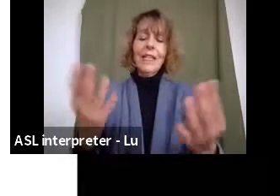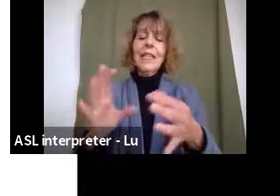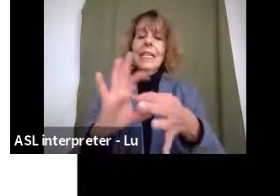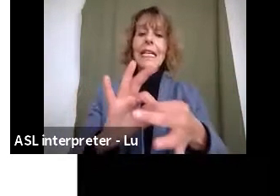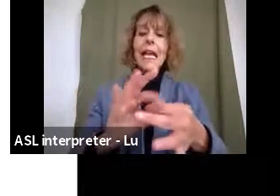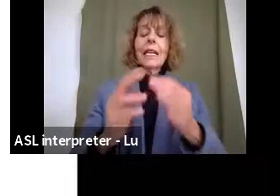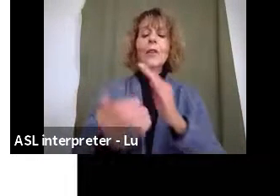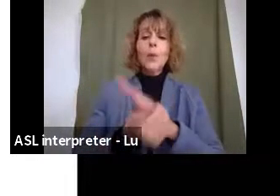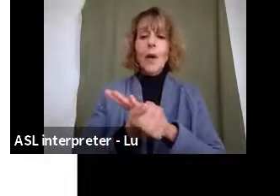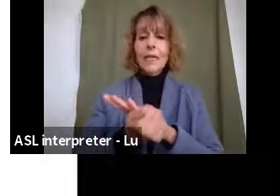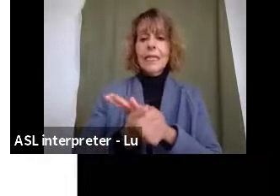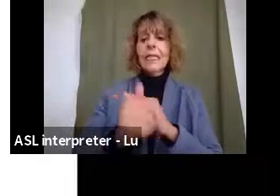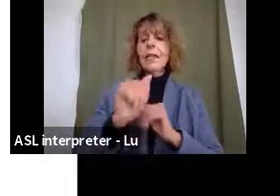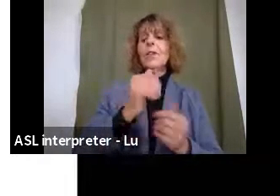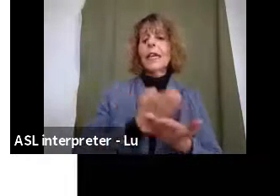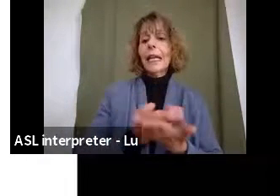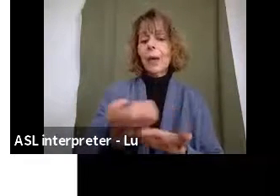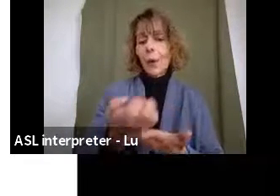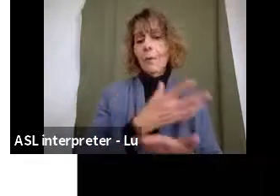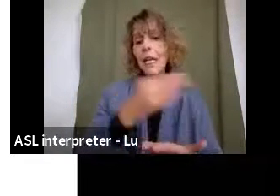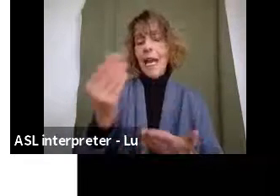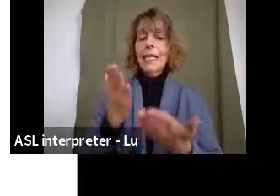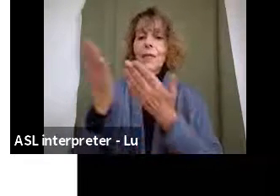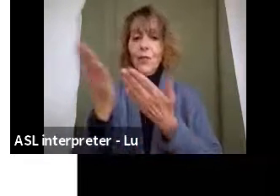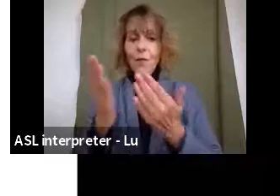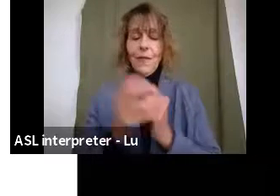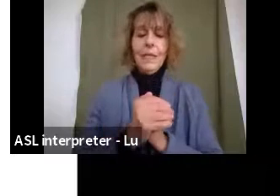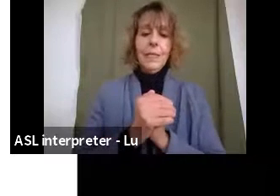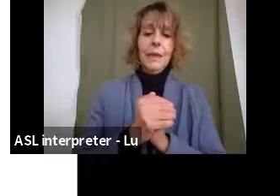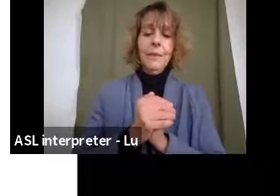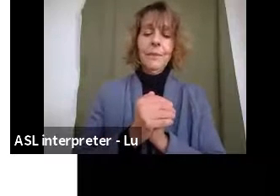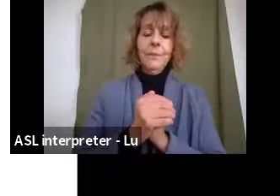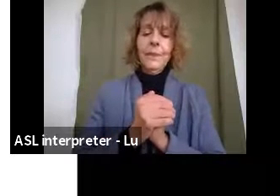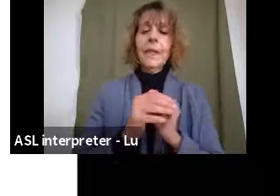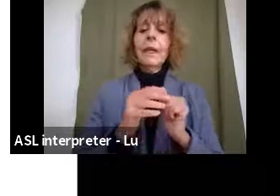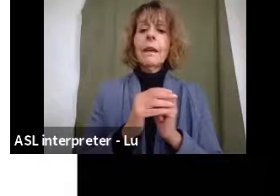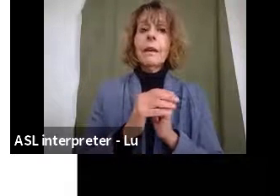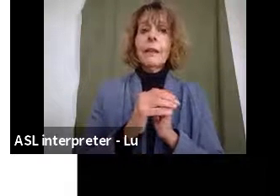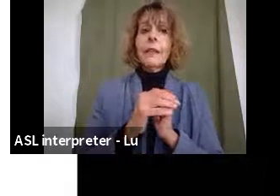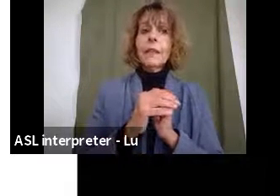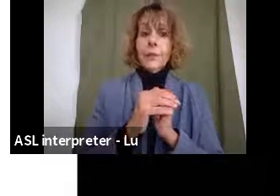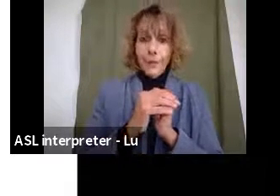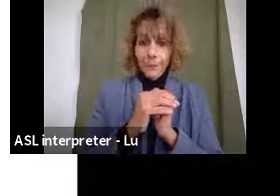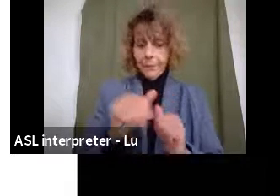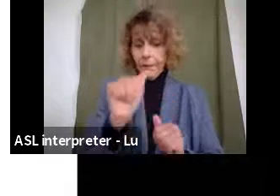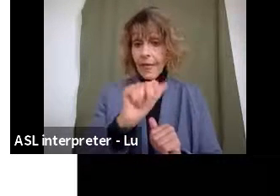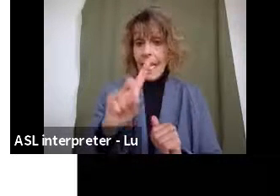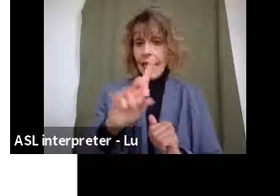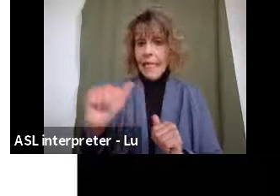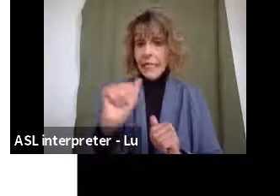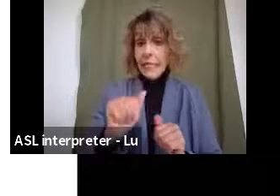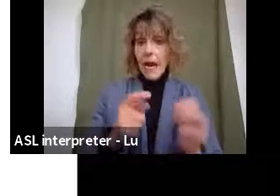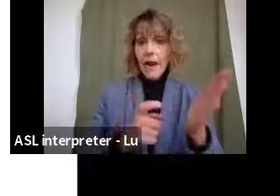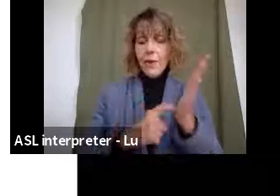services. Now, I also want to say, because the ADA requires so much more than just auxiliary aids and services,